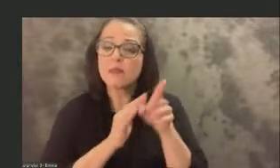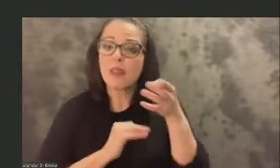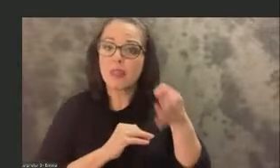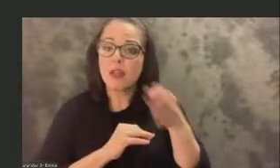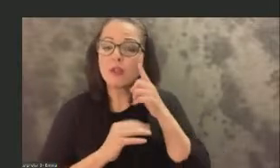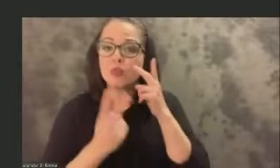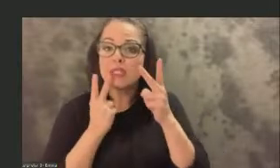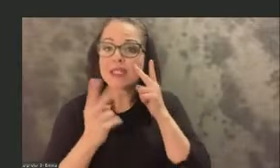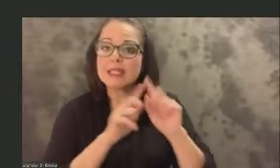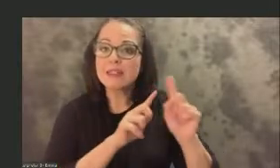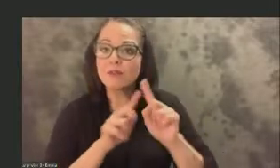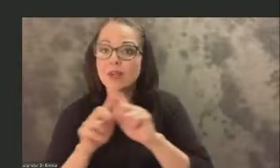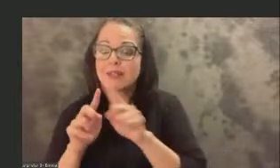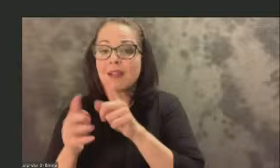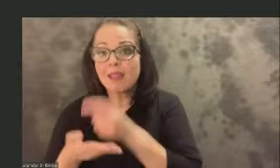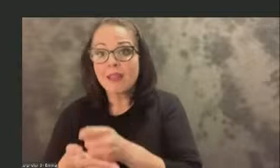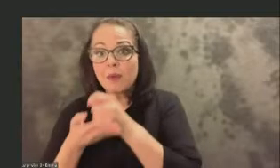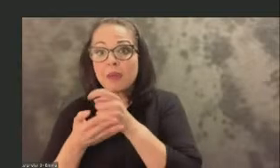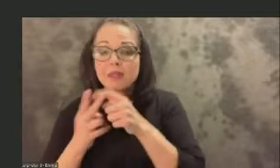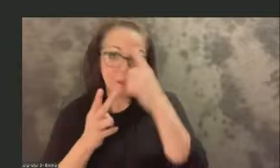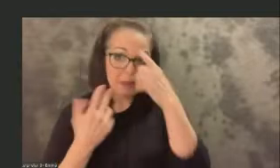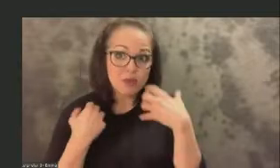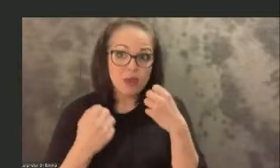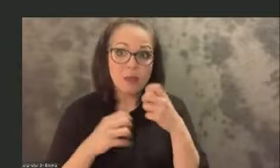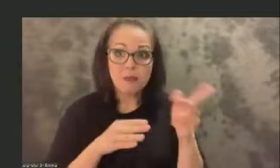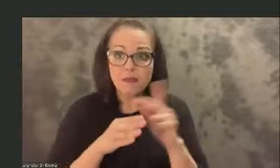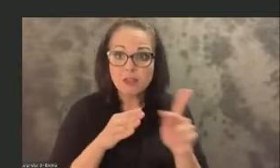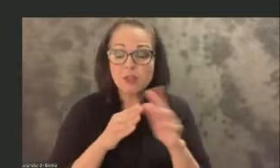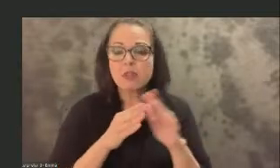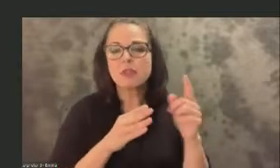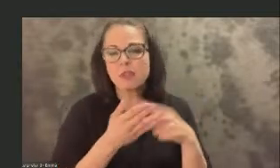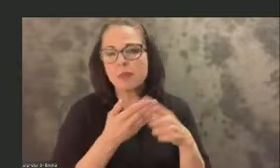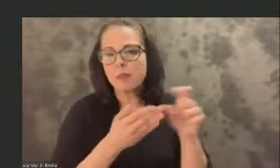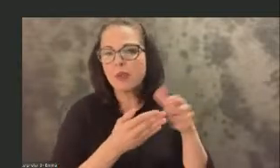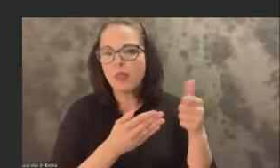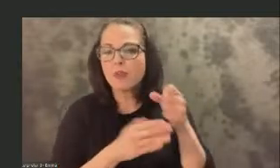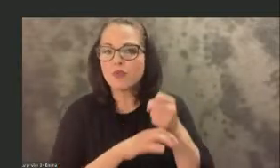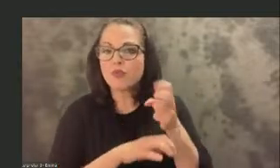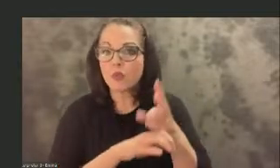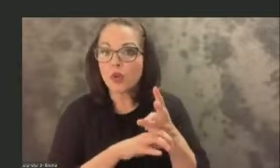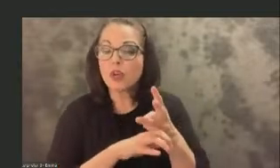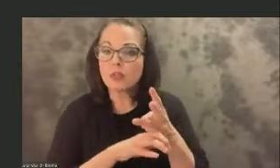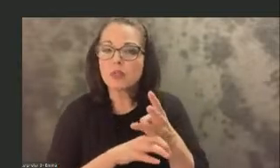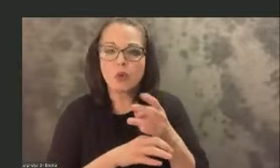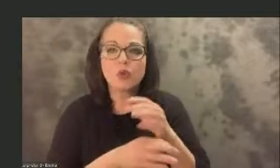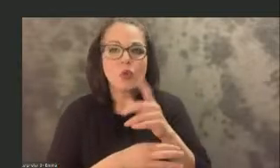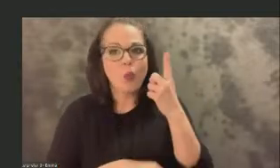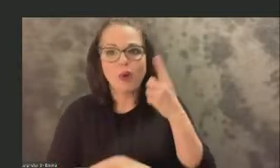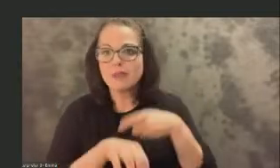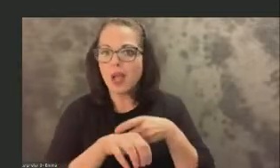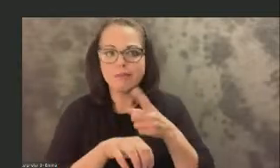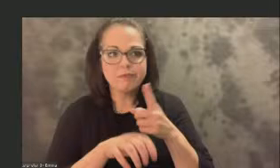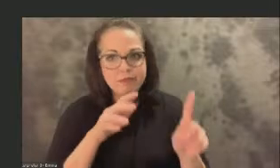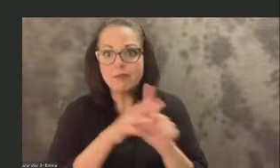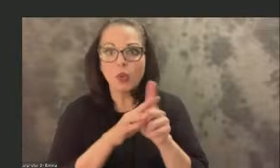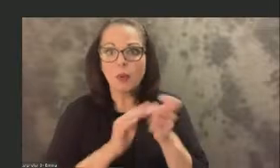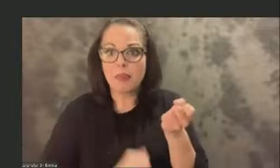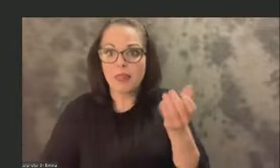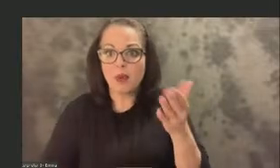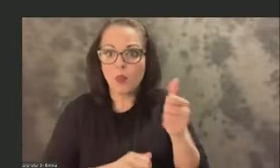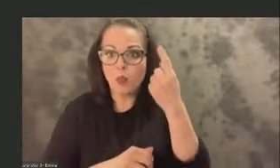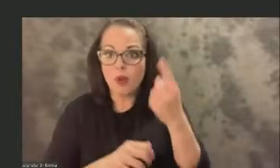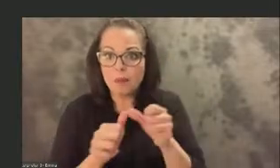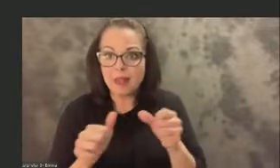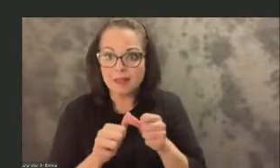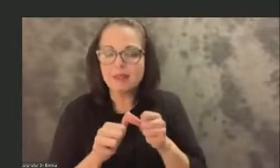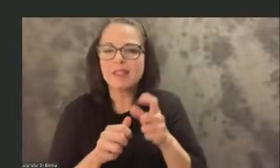physicians, therapists, mental health professionals, and sometimes social workers. This is to help them address their illness that